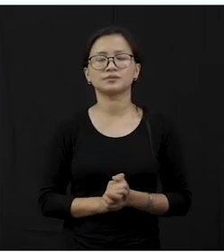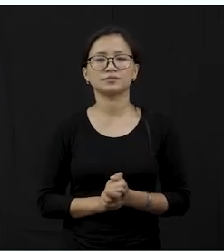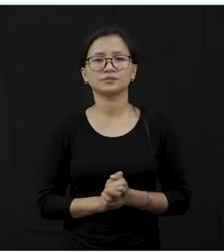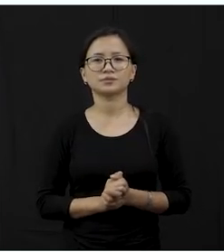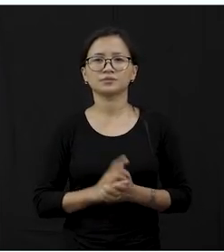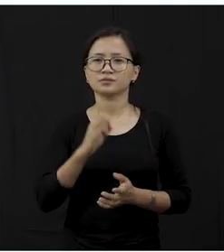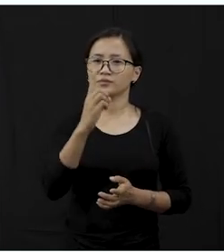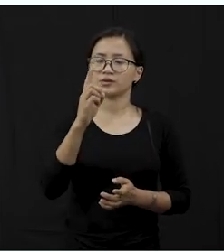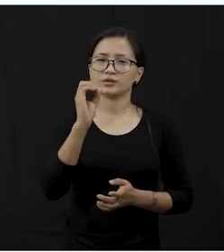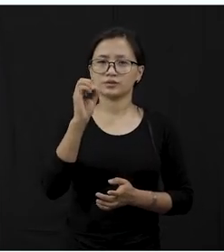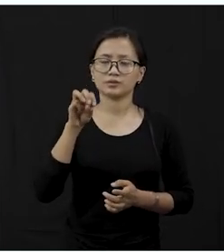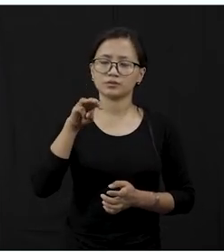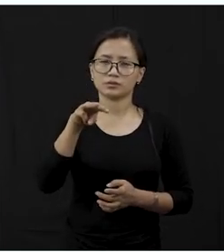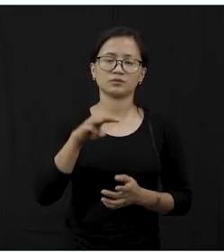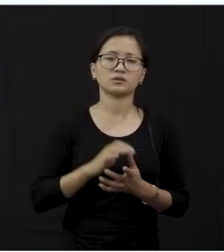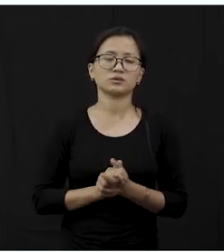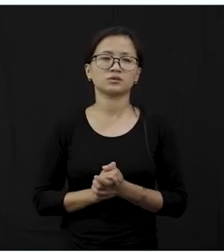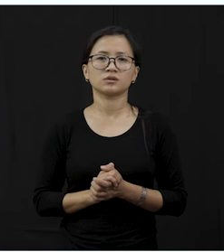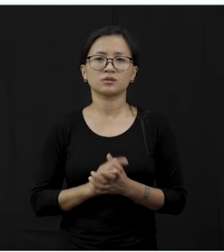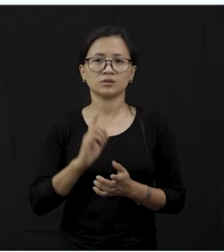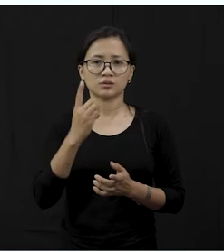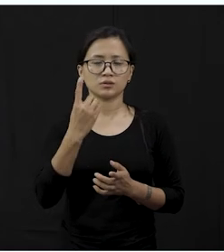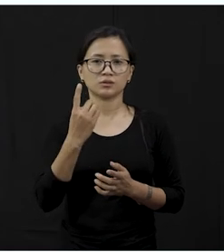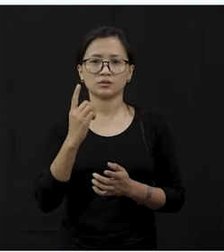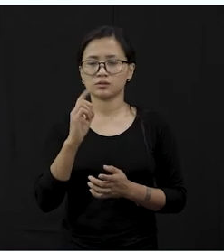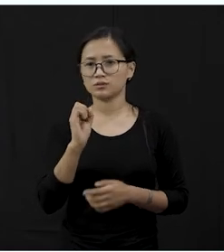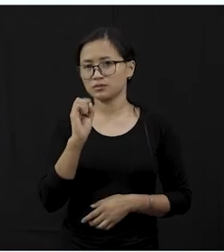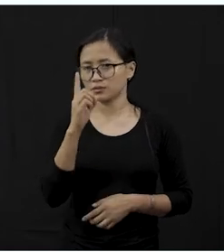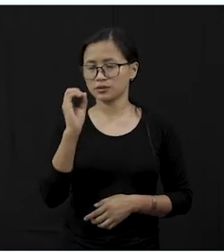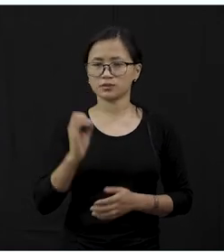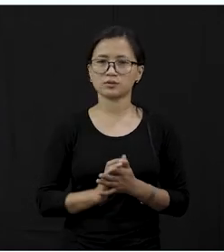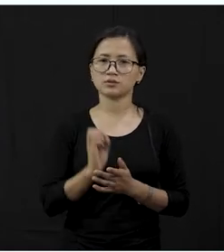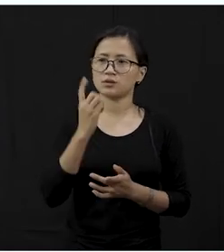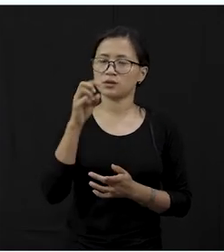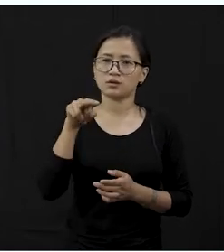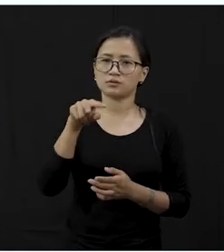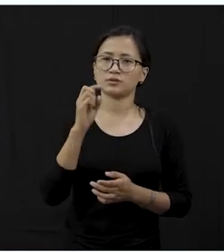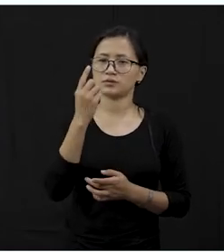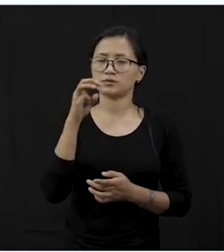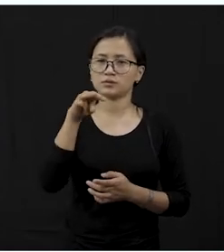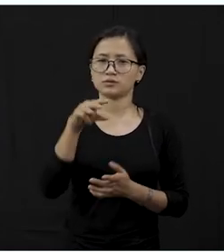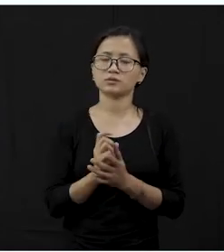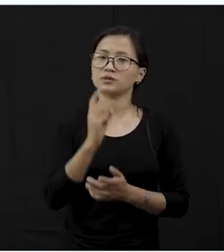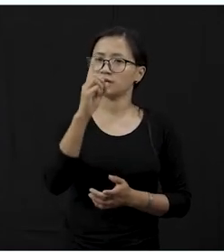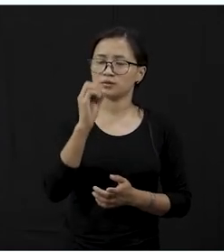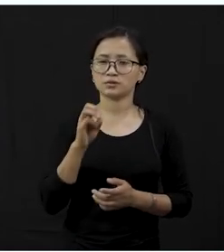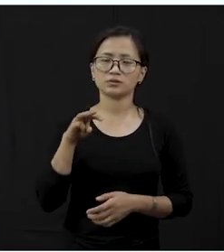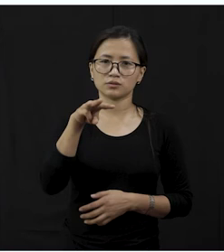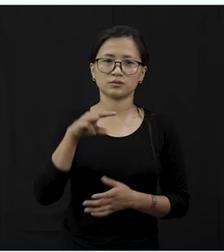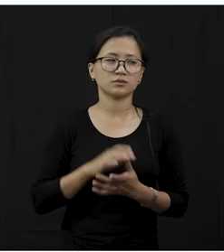Now 10,000. Again, ones, tens, 100, 1,000, 10,000. So